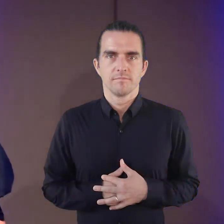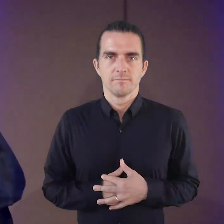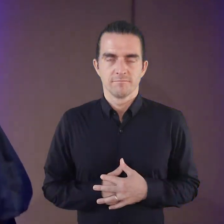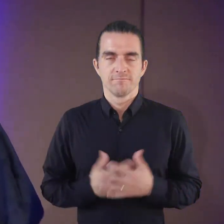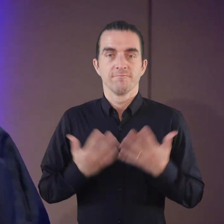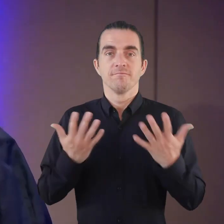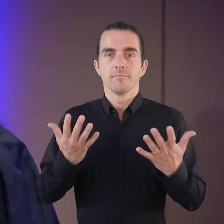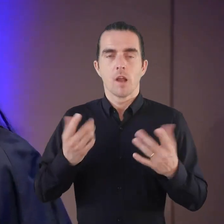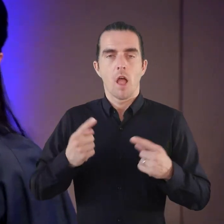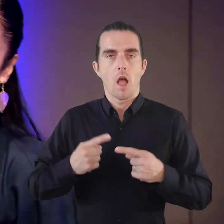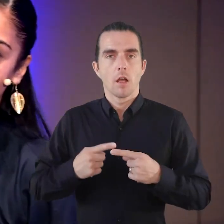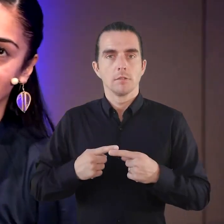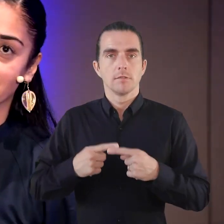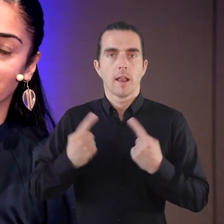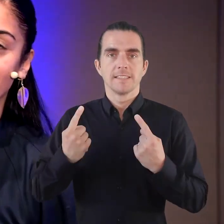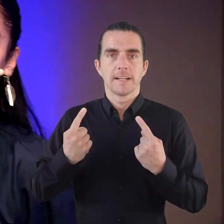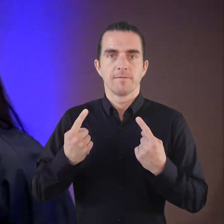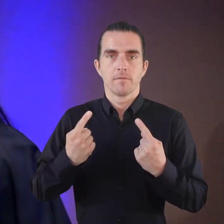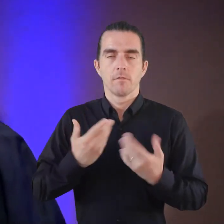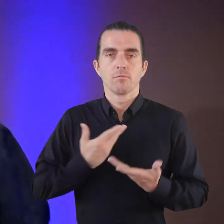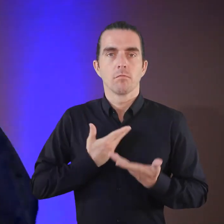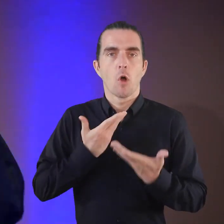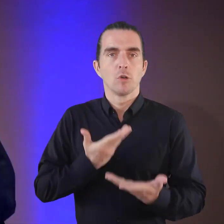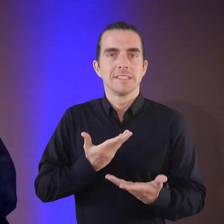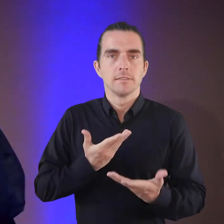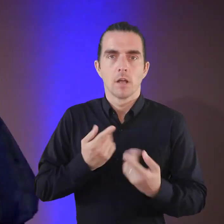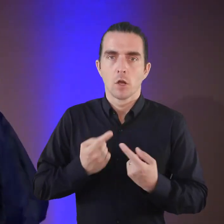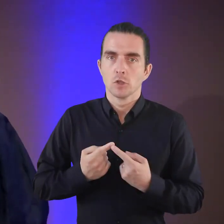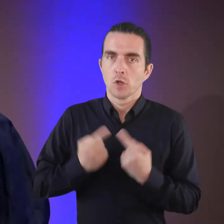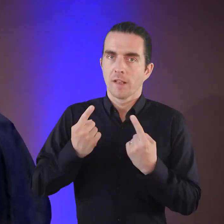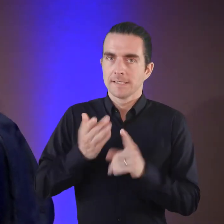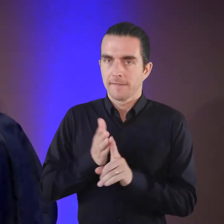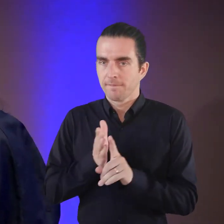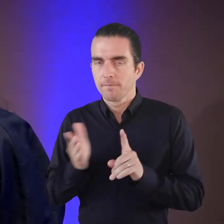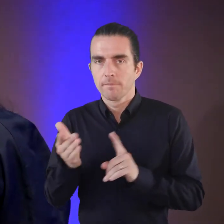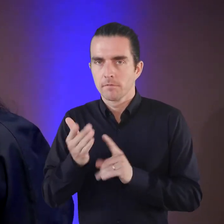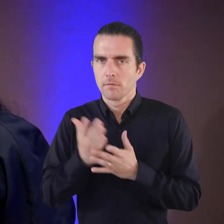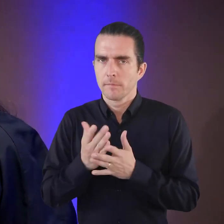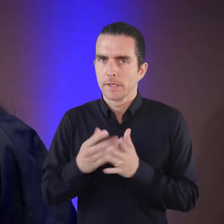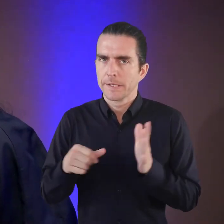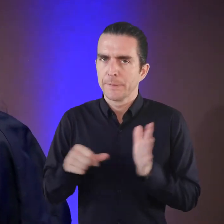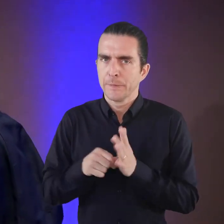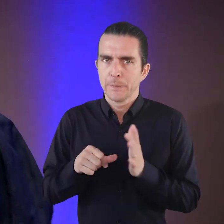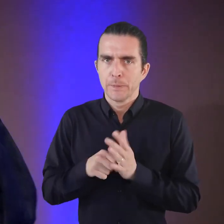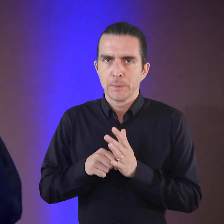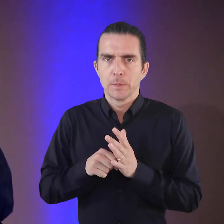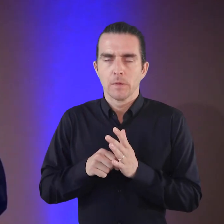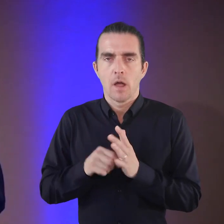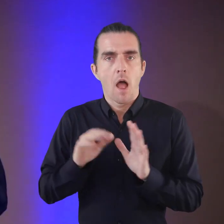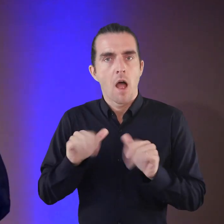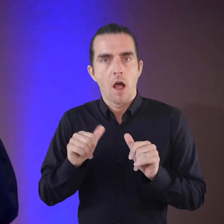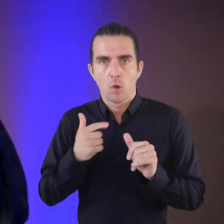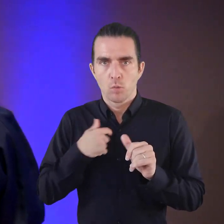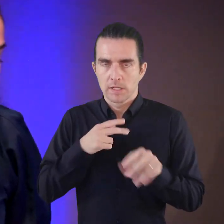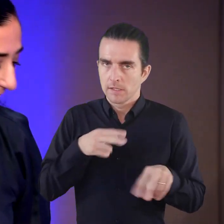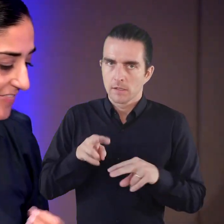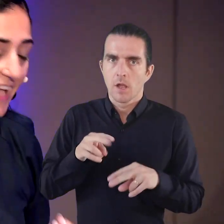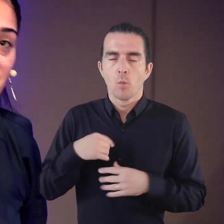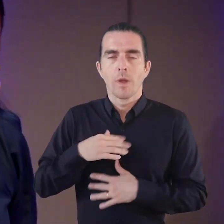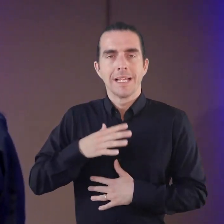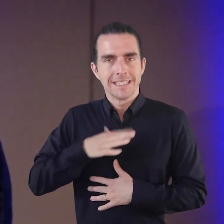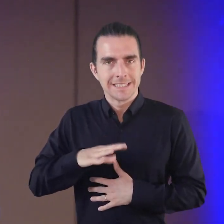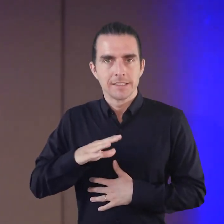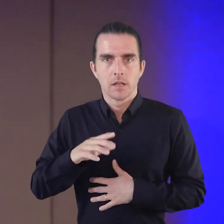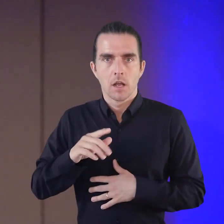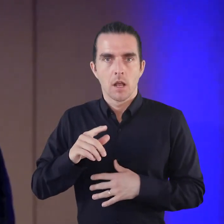Alternative paths can be hard to find. To light them up, we need alternative voices to guide us on our way. And that's